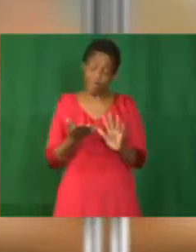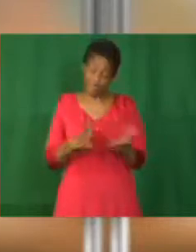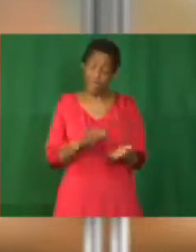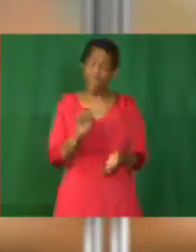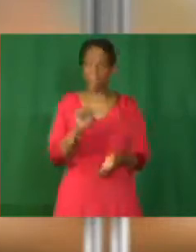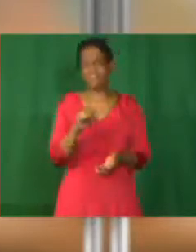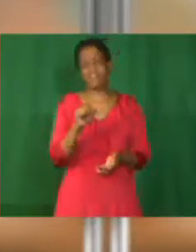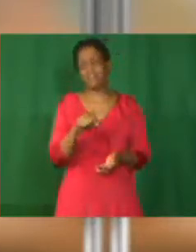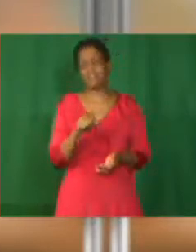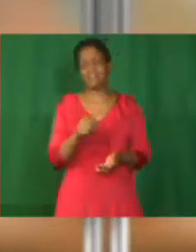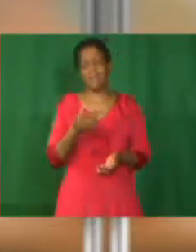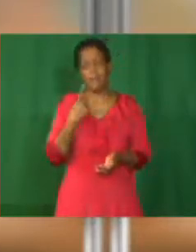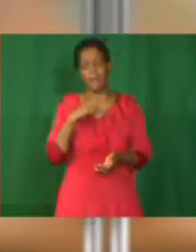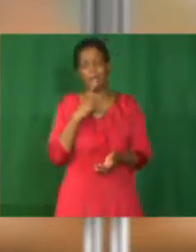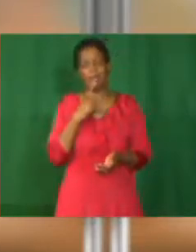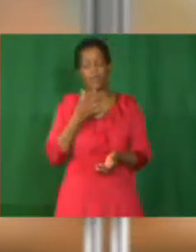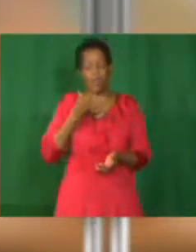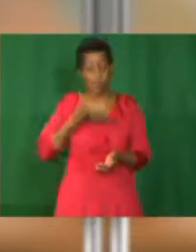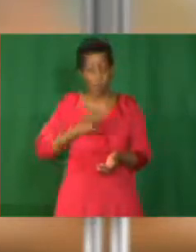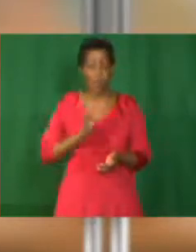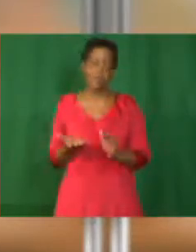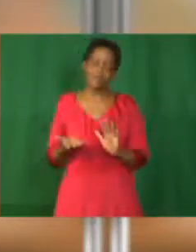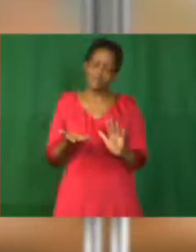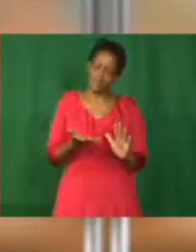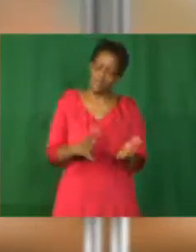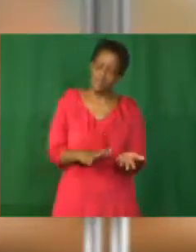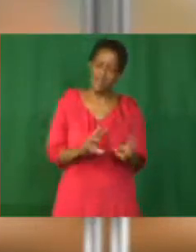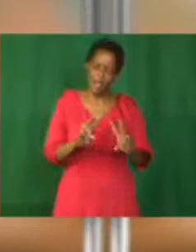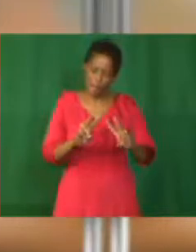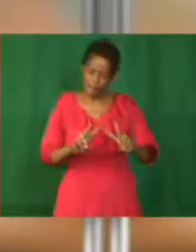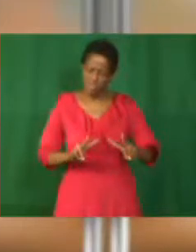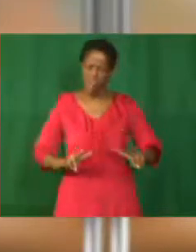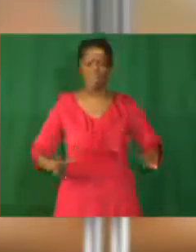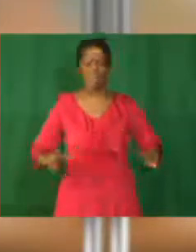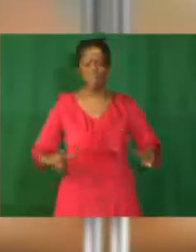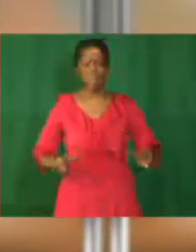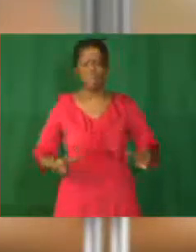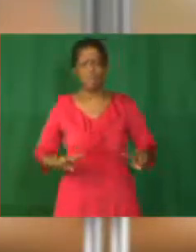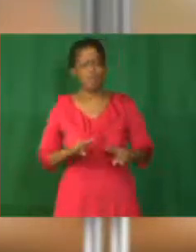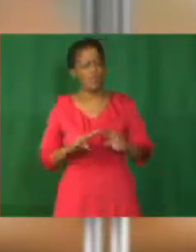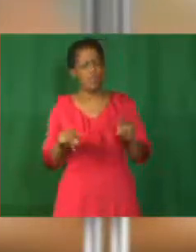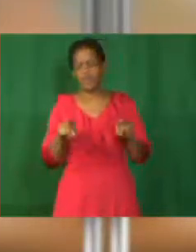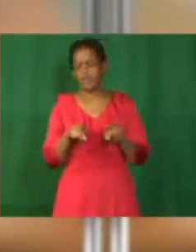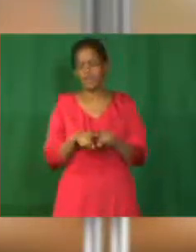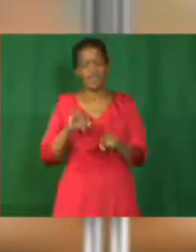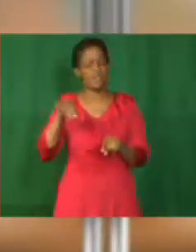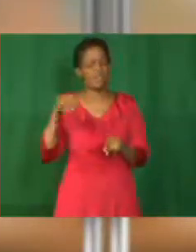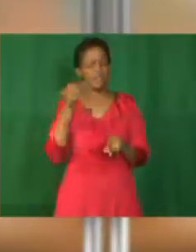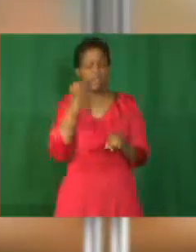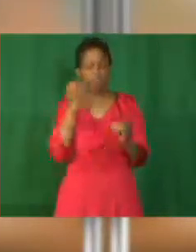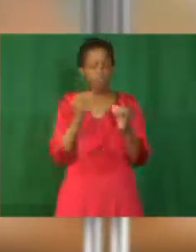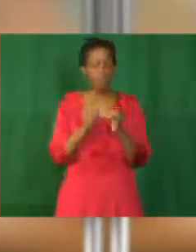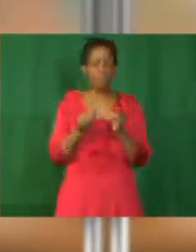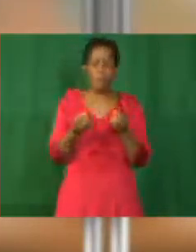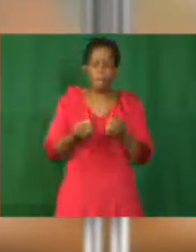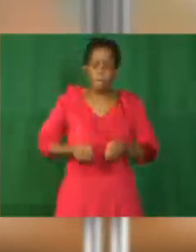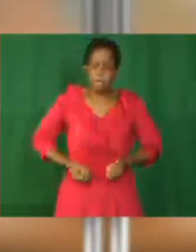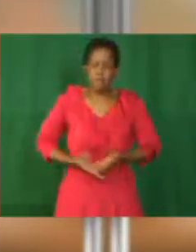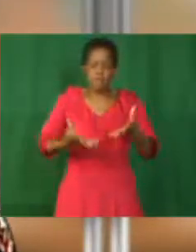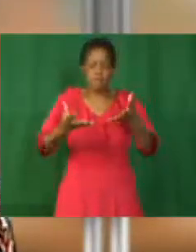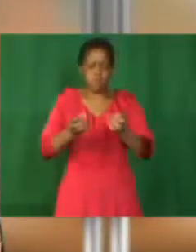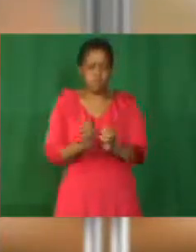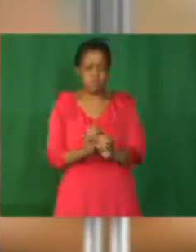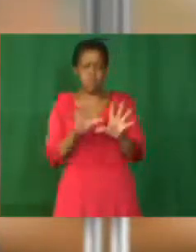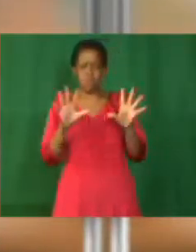that someday we will have a peaceful death, not swelling up and all our guts bursting out in the open. So